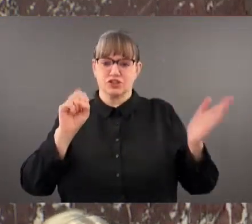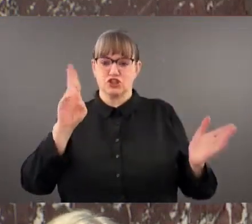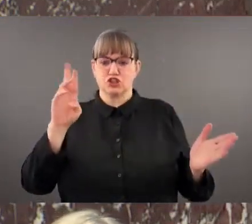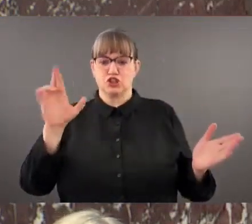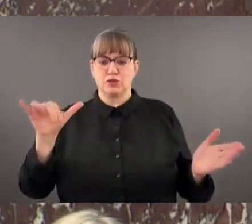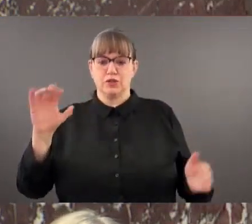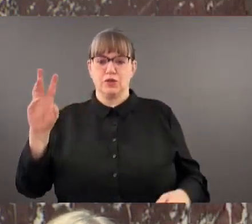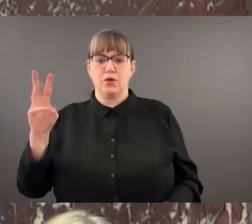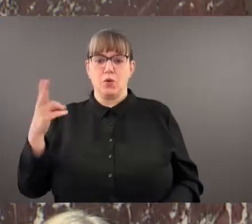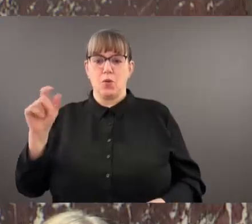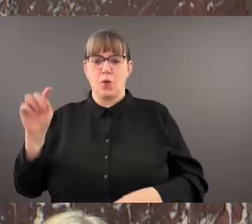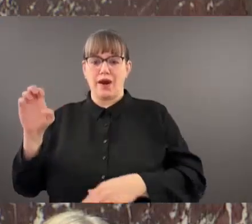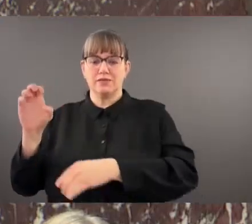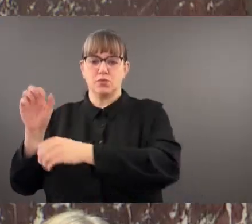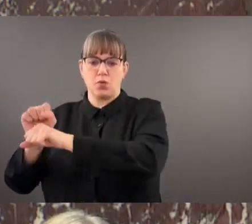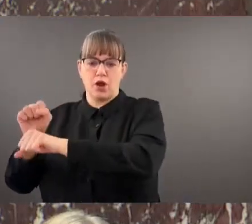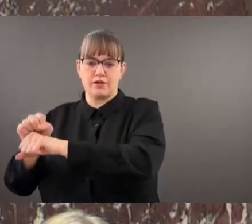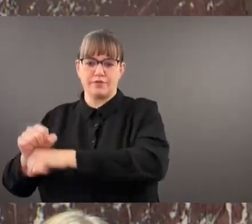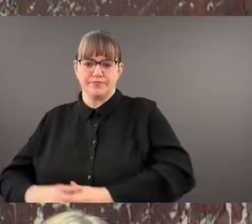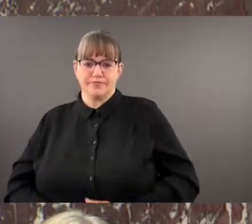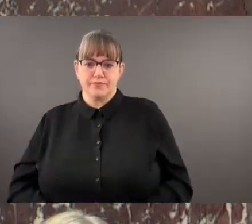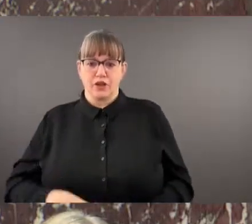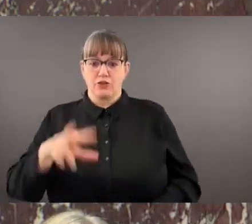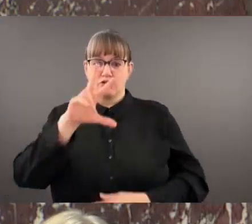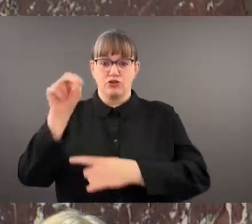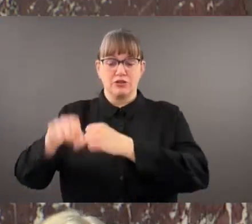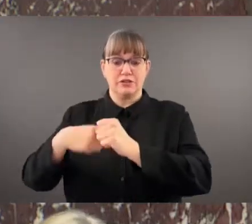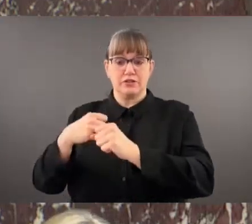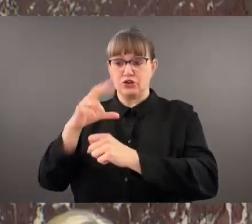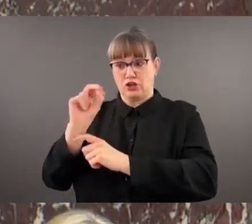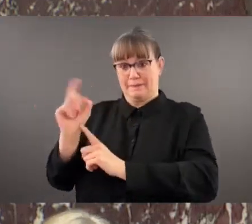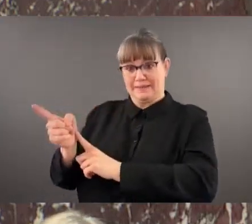a pretty damning indication on the state of our healthcare here in